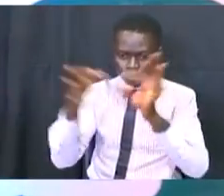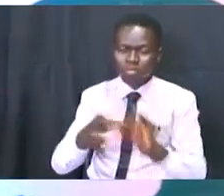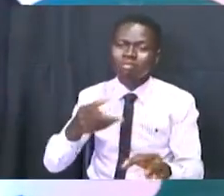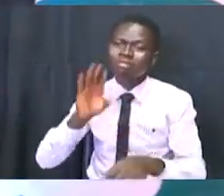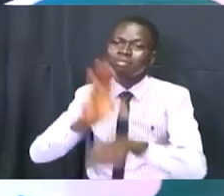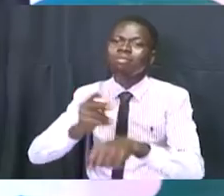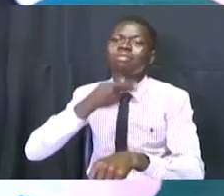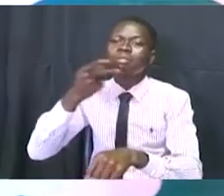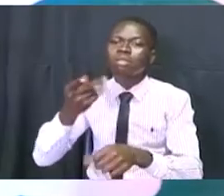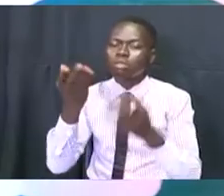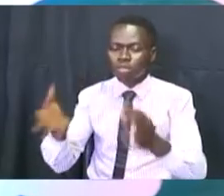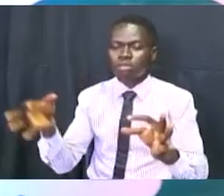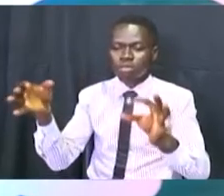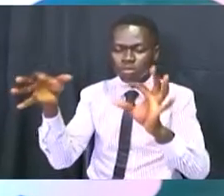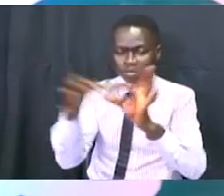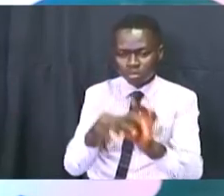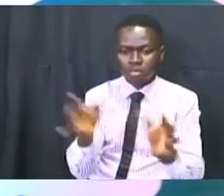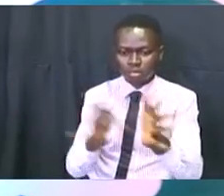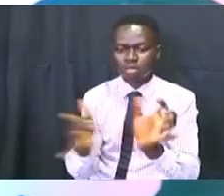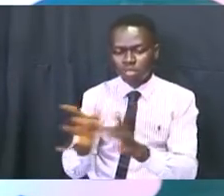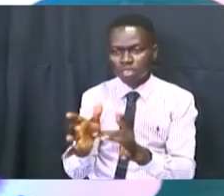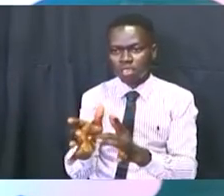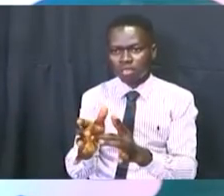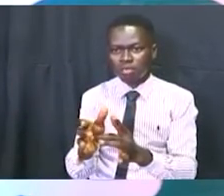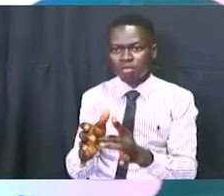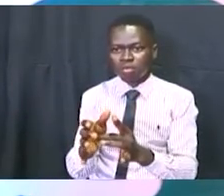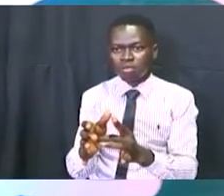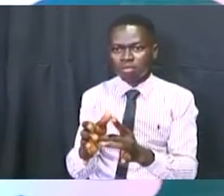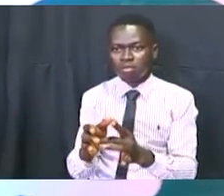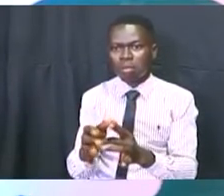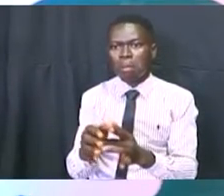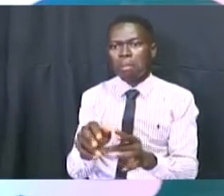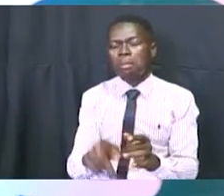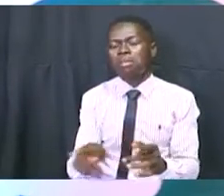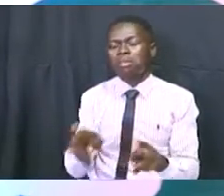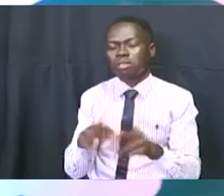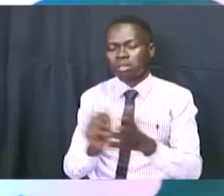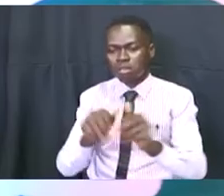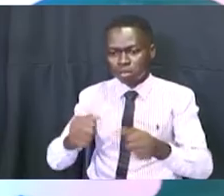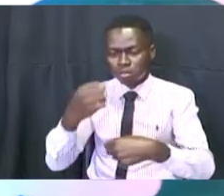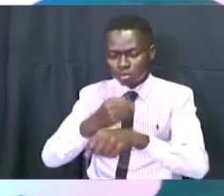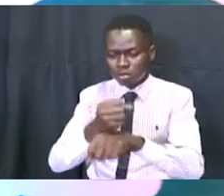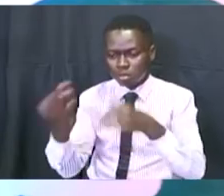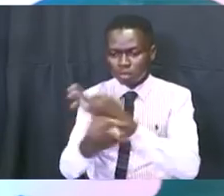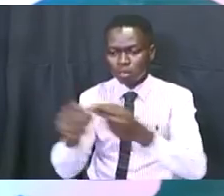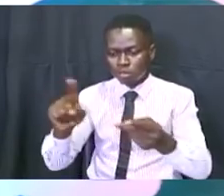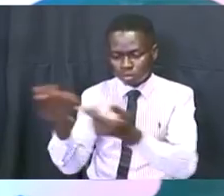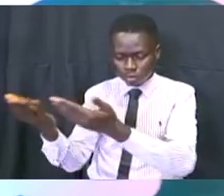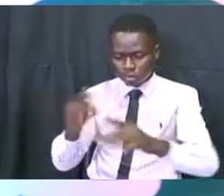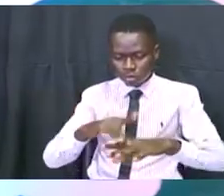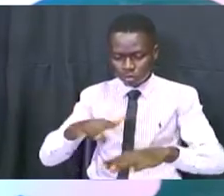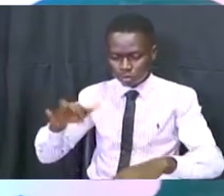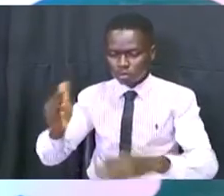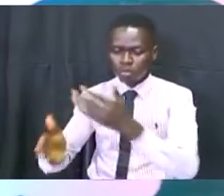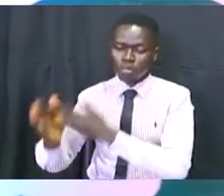You want to come and join the Jesus' party so that we are unleashed to bring glory to God